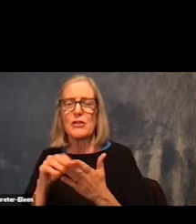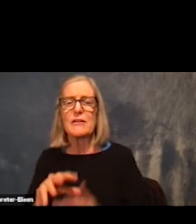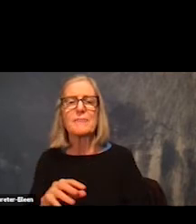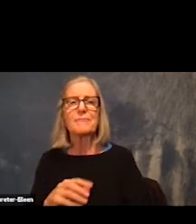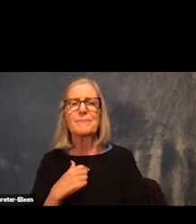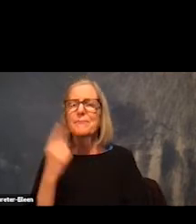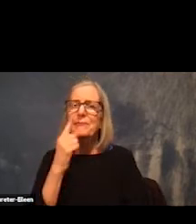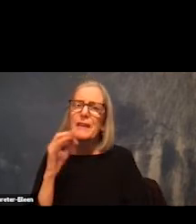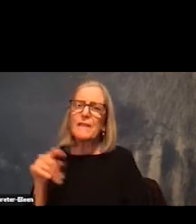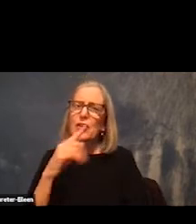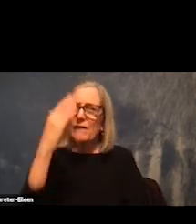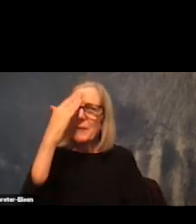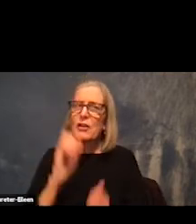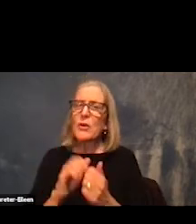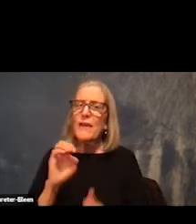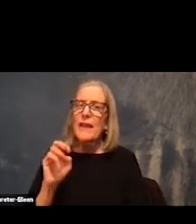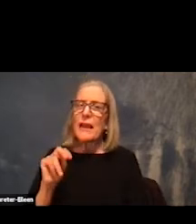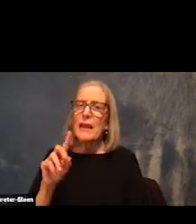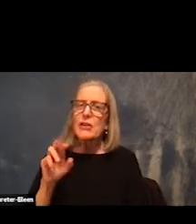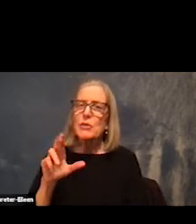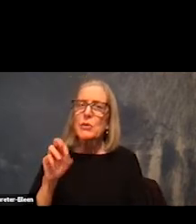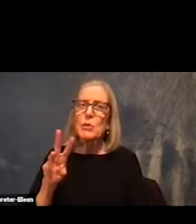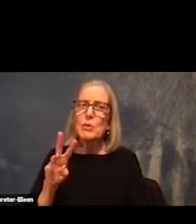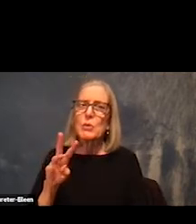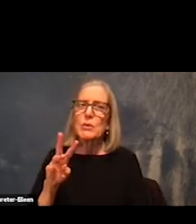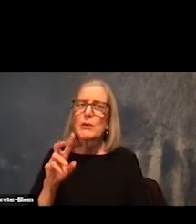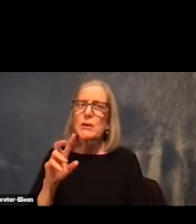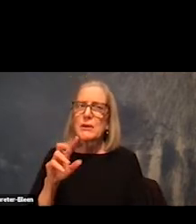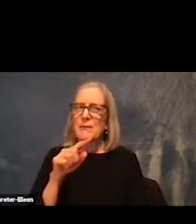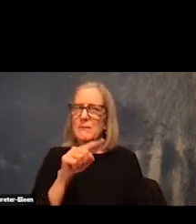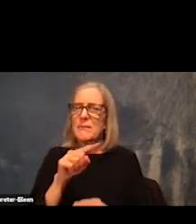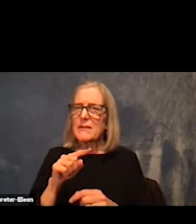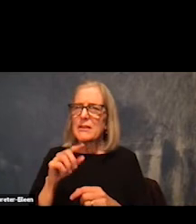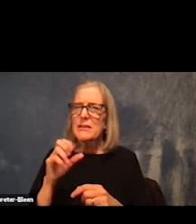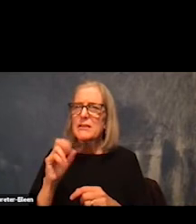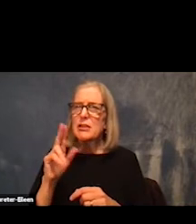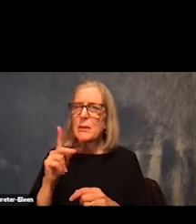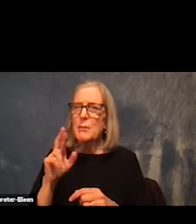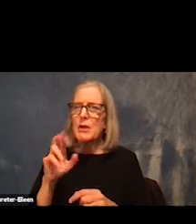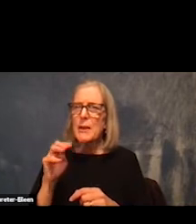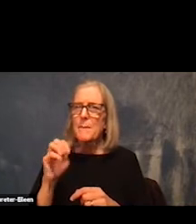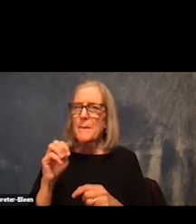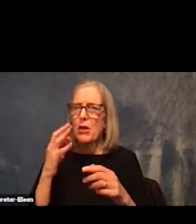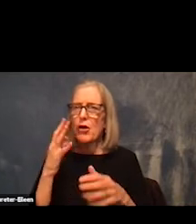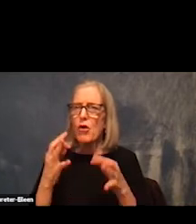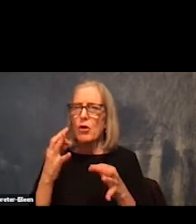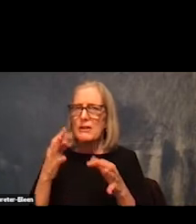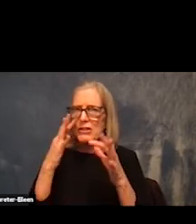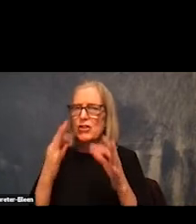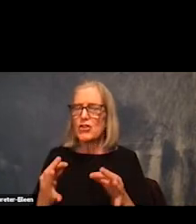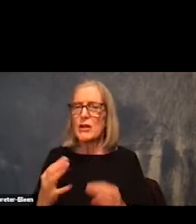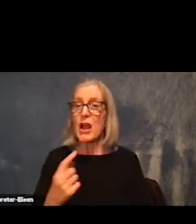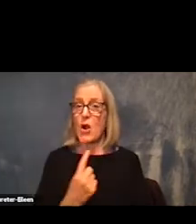Court decision of March 2017? Please write in the chat a 1 if you've never heard of it, 5 if you're an expert at it.